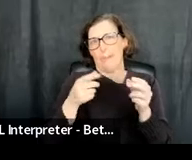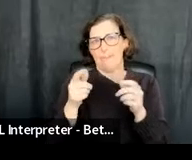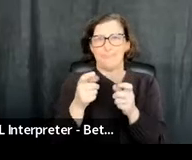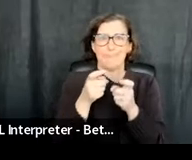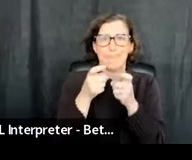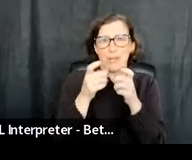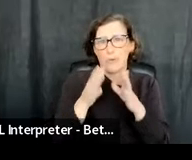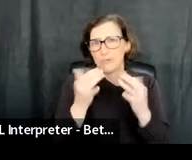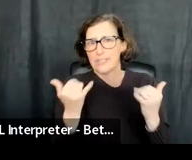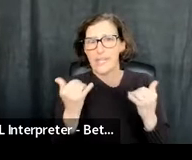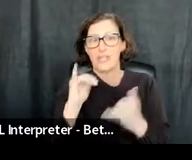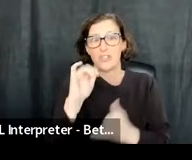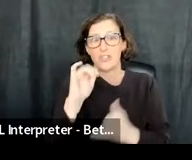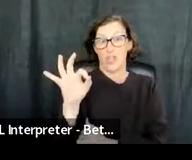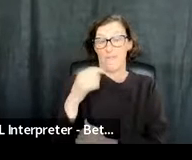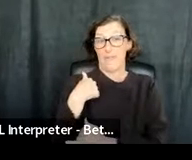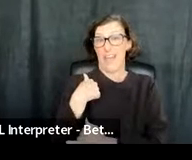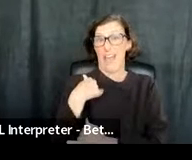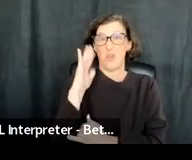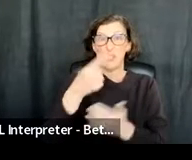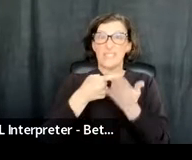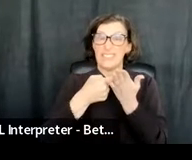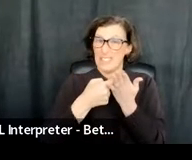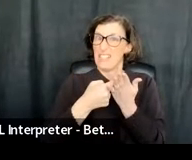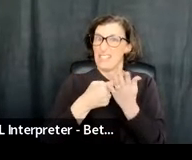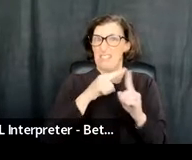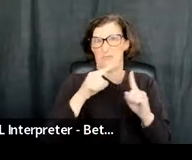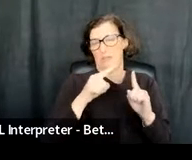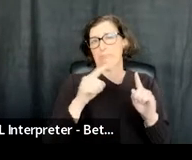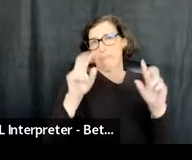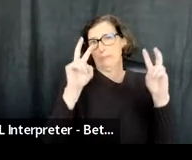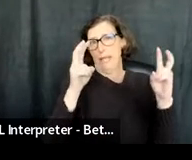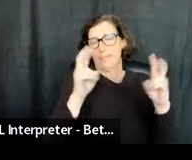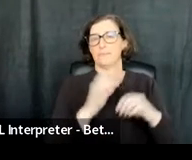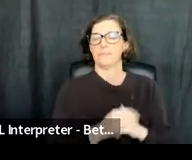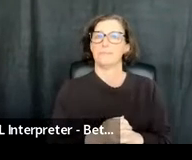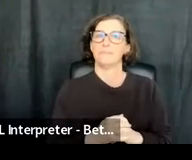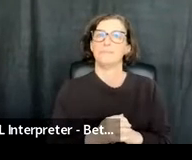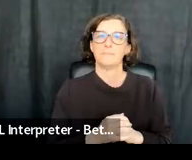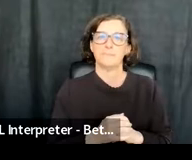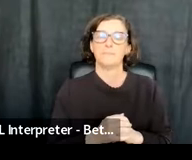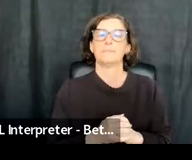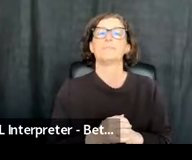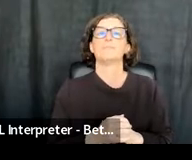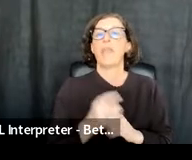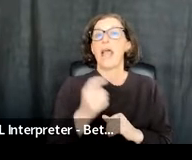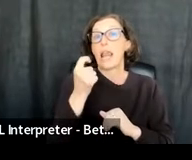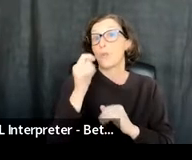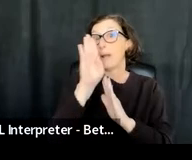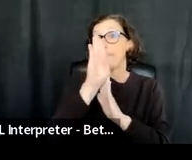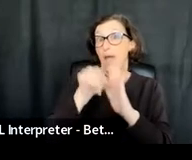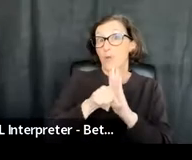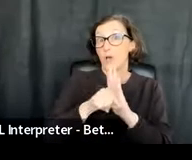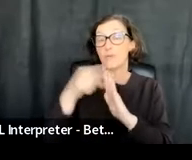Jeff and I will be taking us through the various discussions on this topic. A little bit of background on